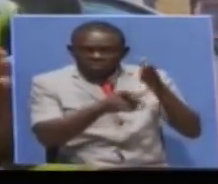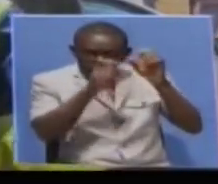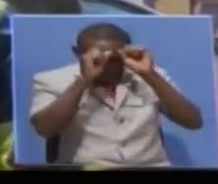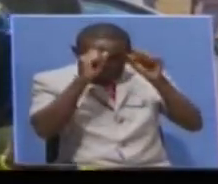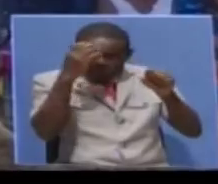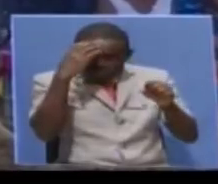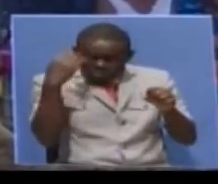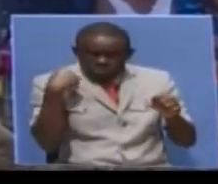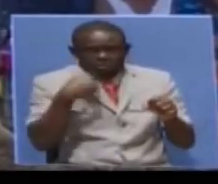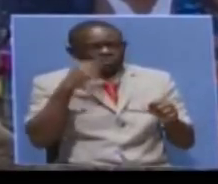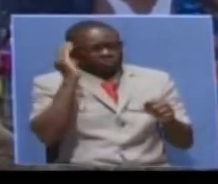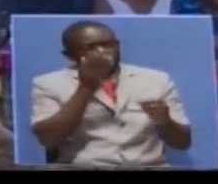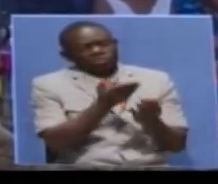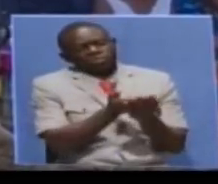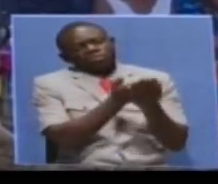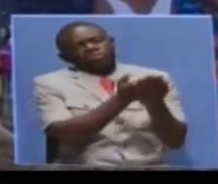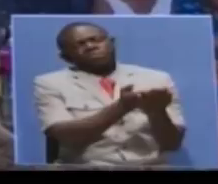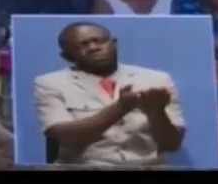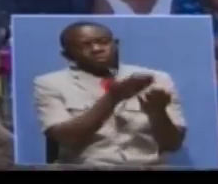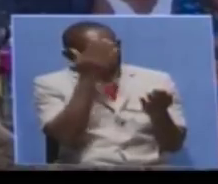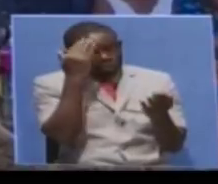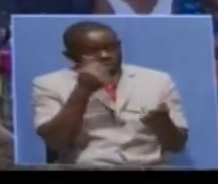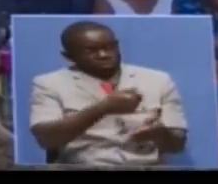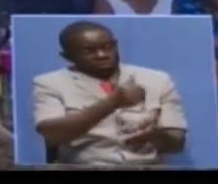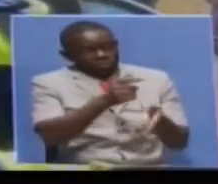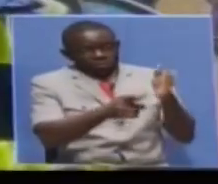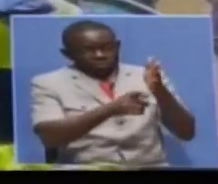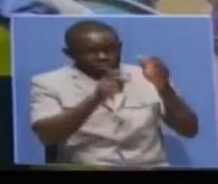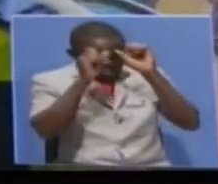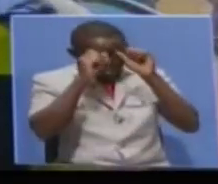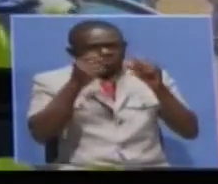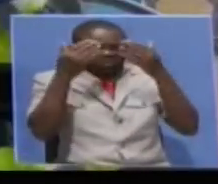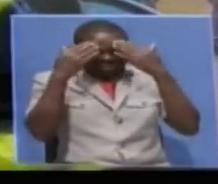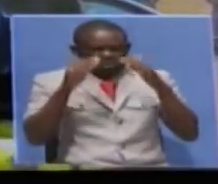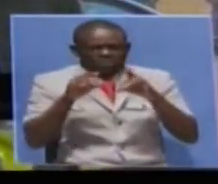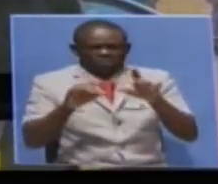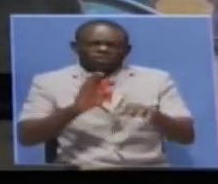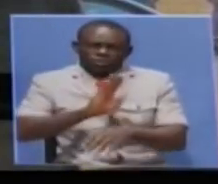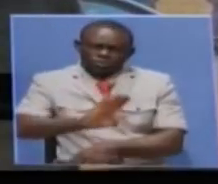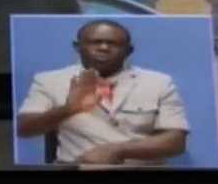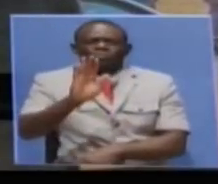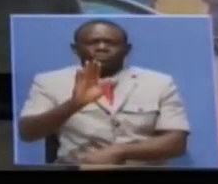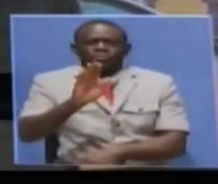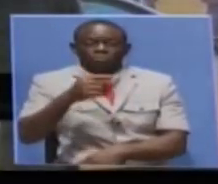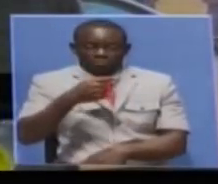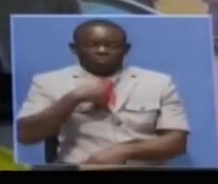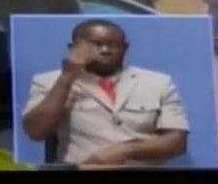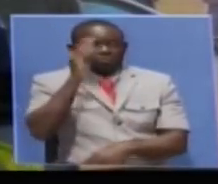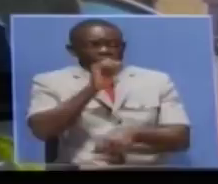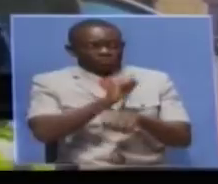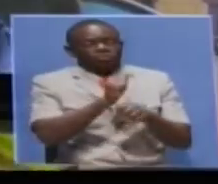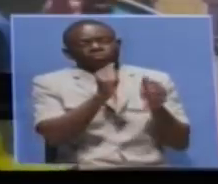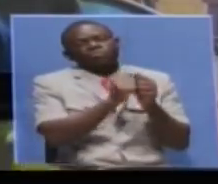Pandwa Vice President bari shberia shine bari miebere powapera na instruction. So we are going to work in our government.